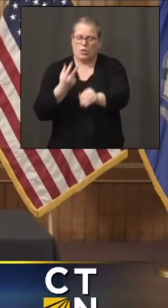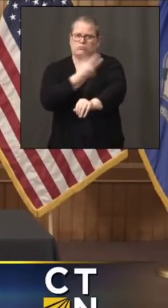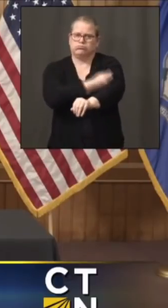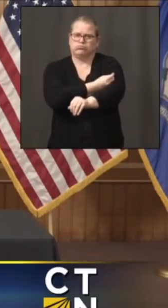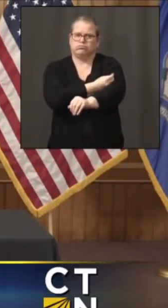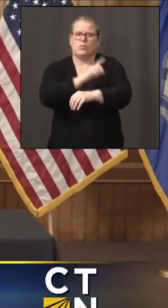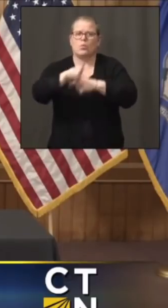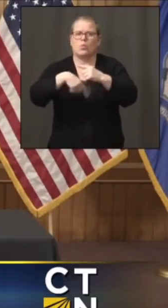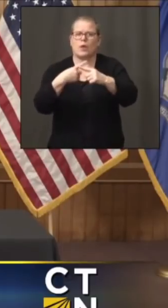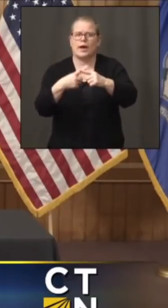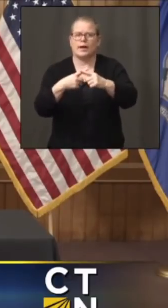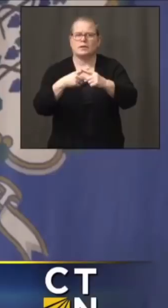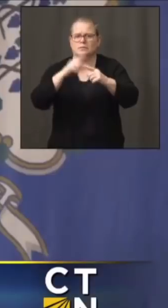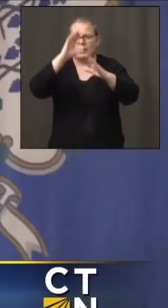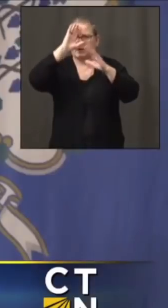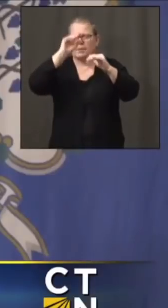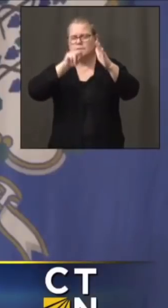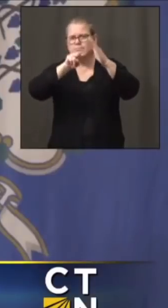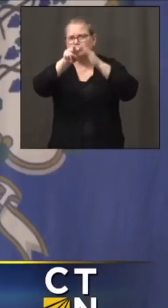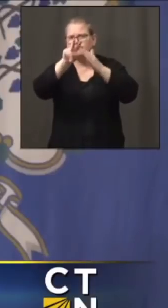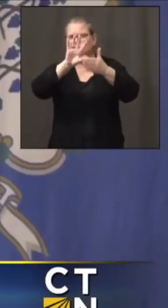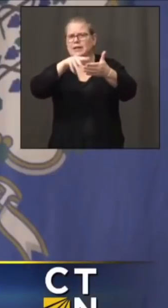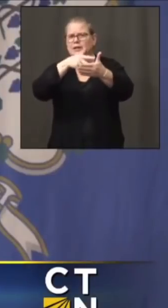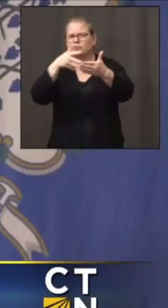is we're gunning for the end of January.